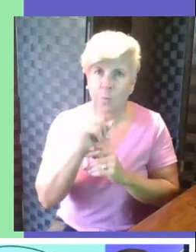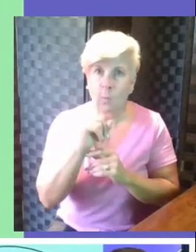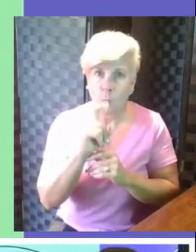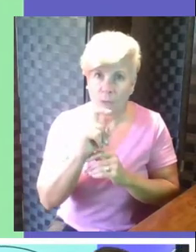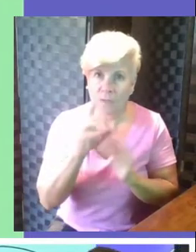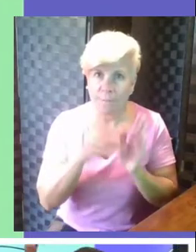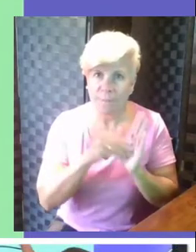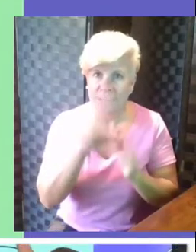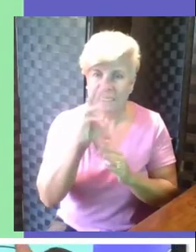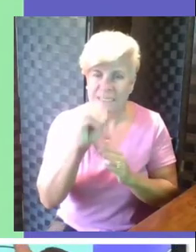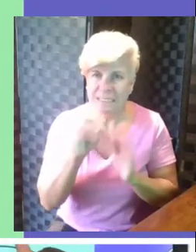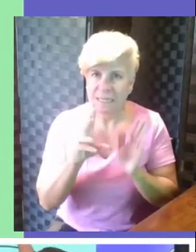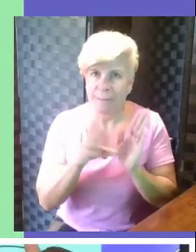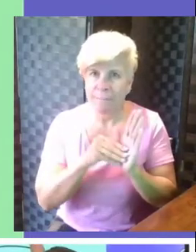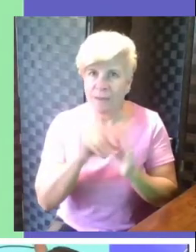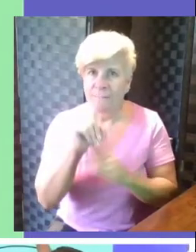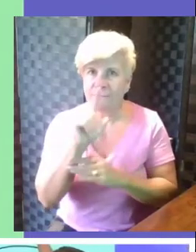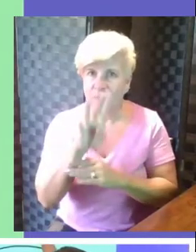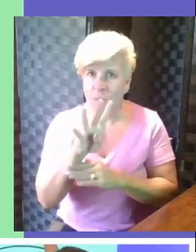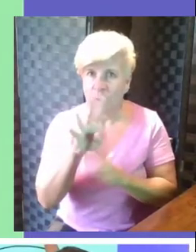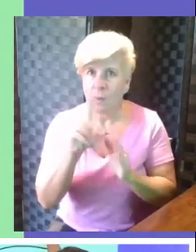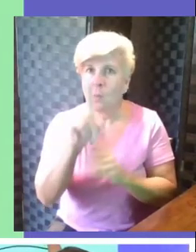100 plus 60 plus 4 is